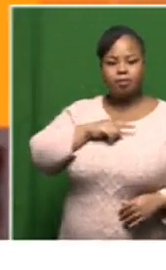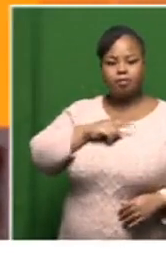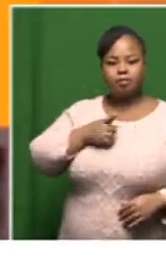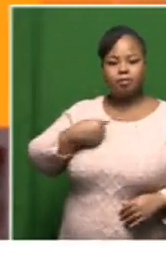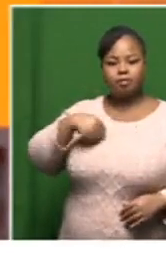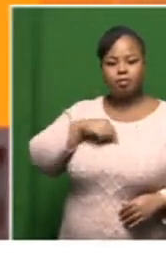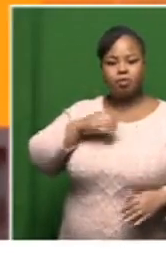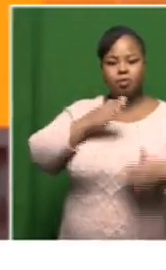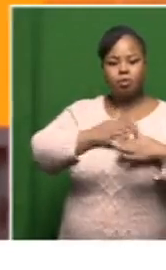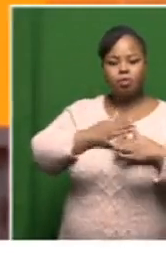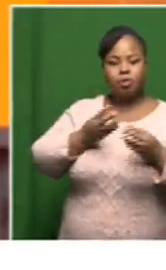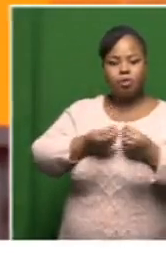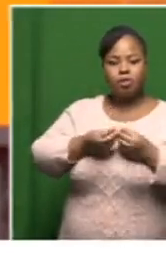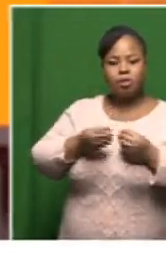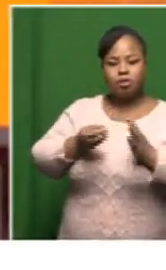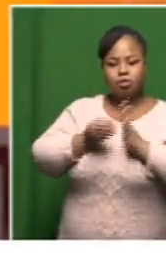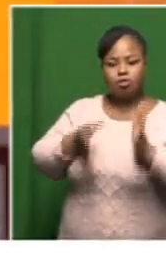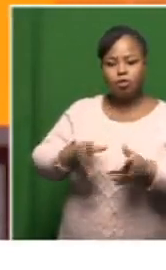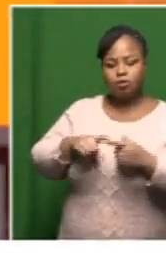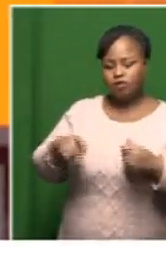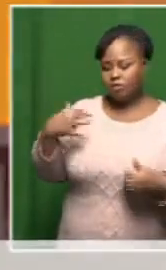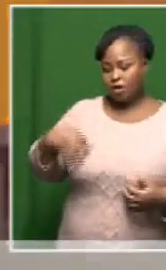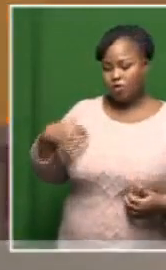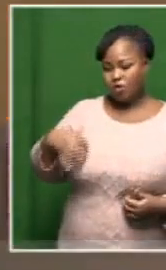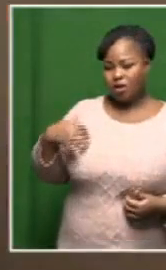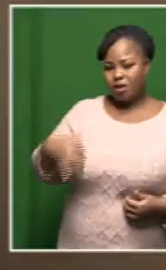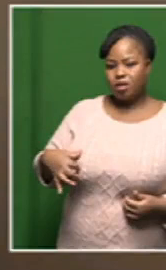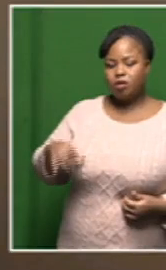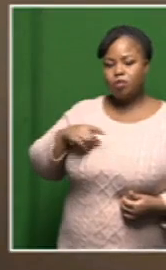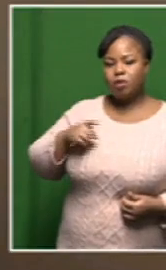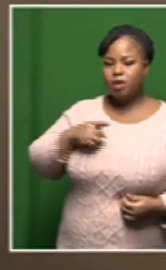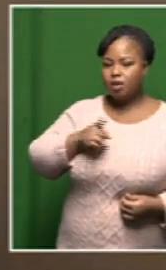working with the student from Ekurhuleni. It was also just to give,